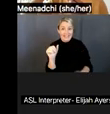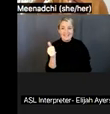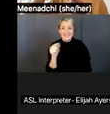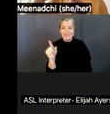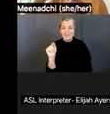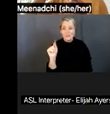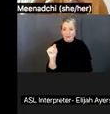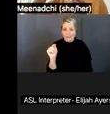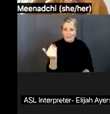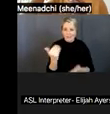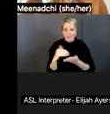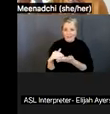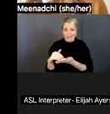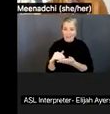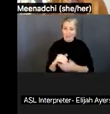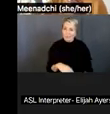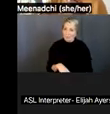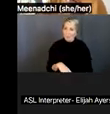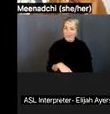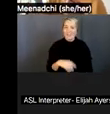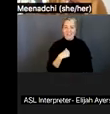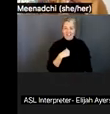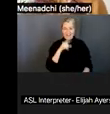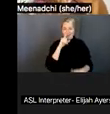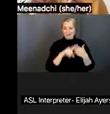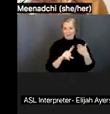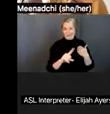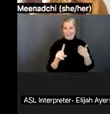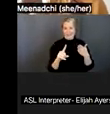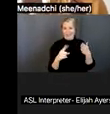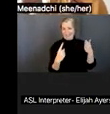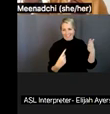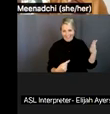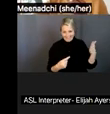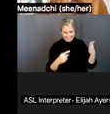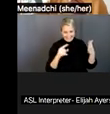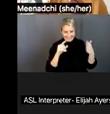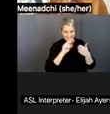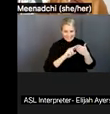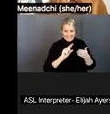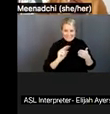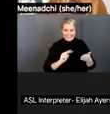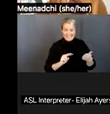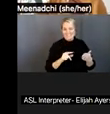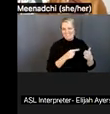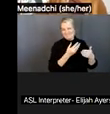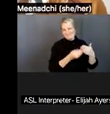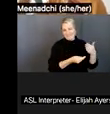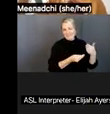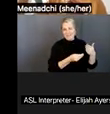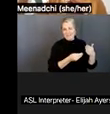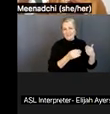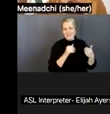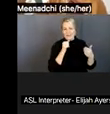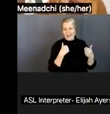repetitions. And I went down a research rabbit hole, and Dr. Purvis's past, so I don't actually have like a